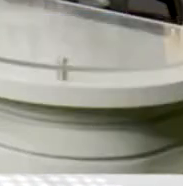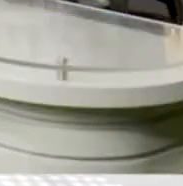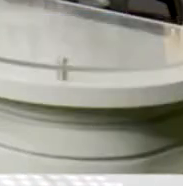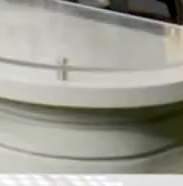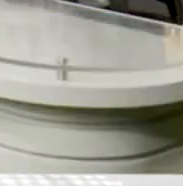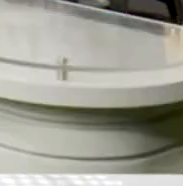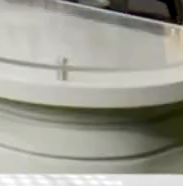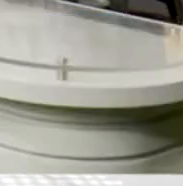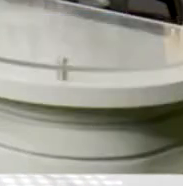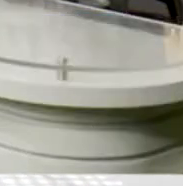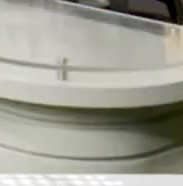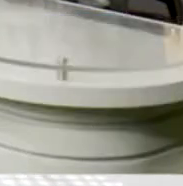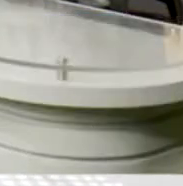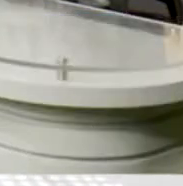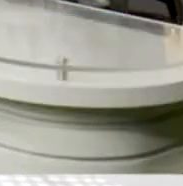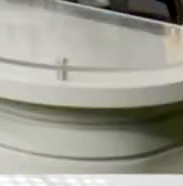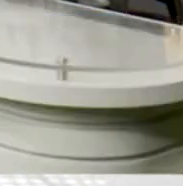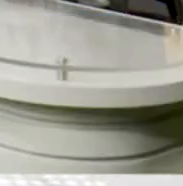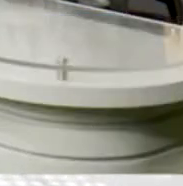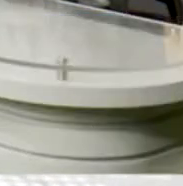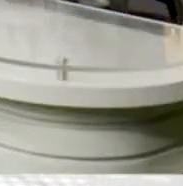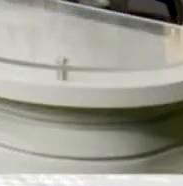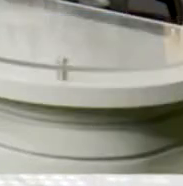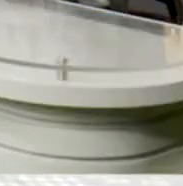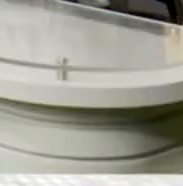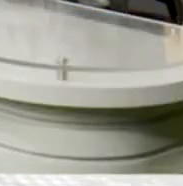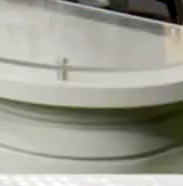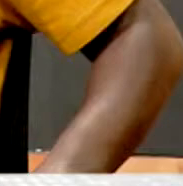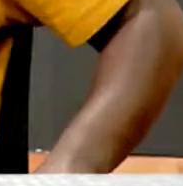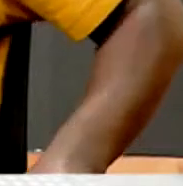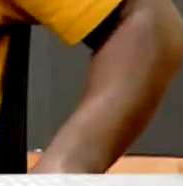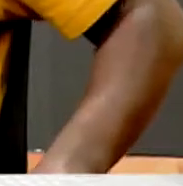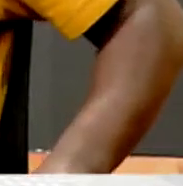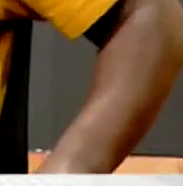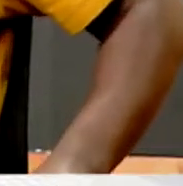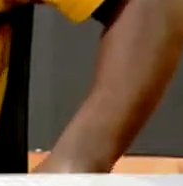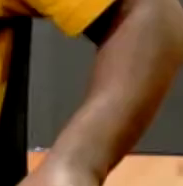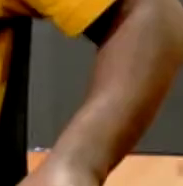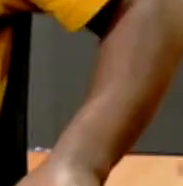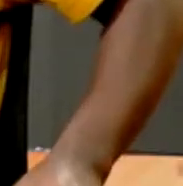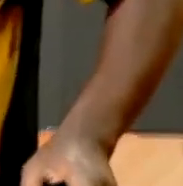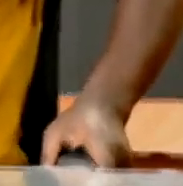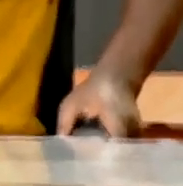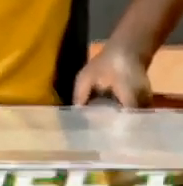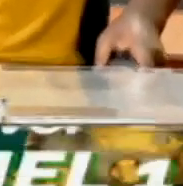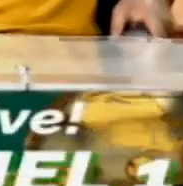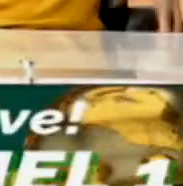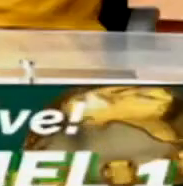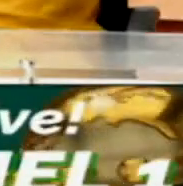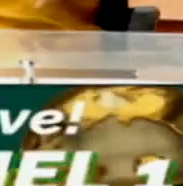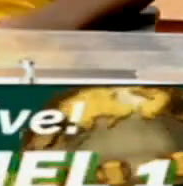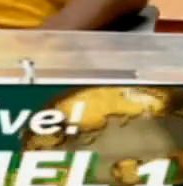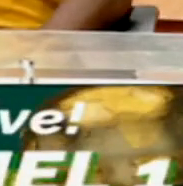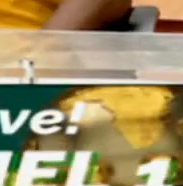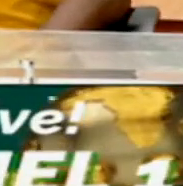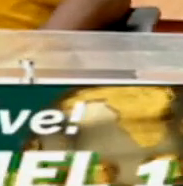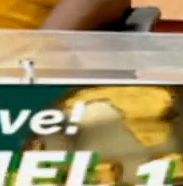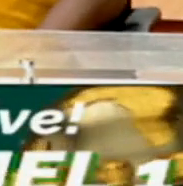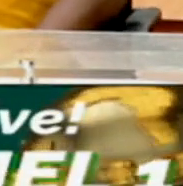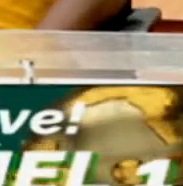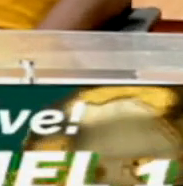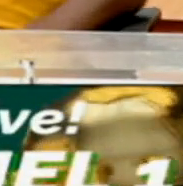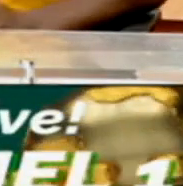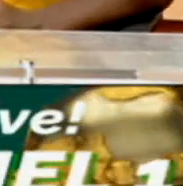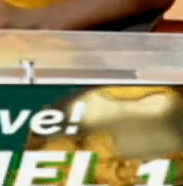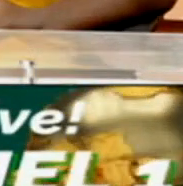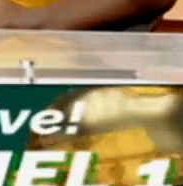it's something that really makes our game also progress. Yes. And just before I hand over to Mike, there's